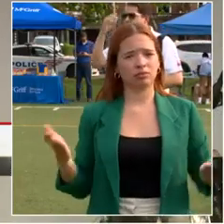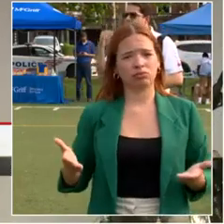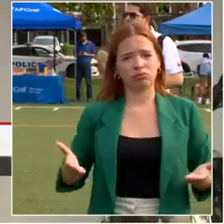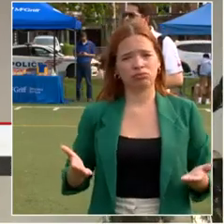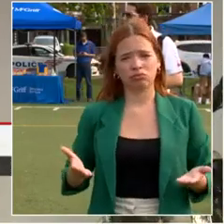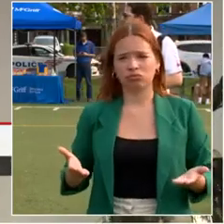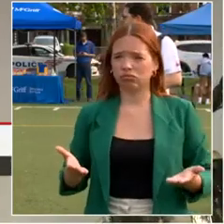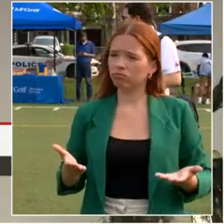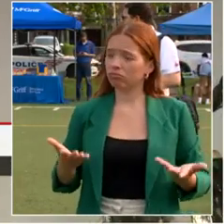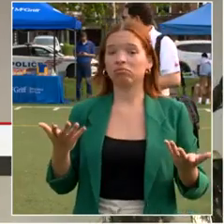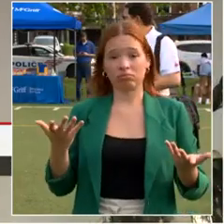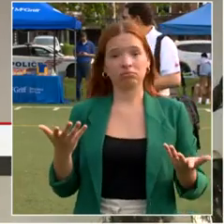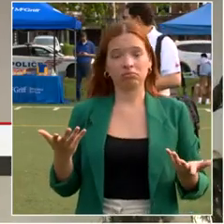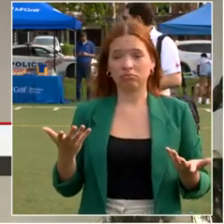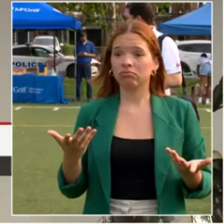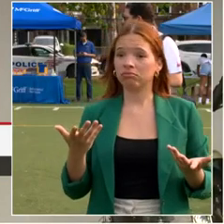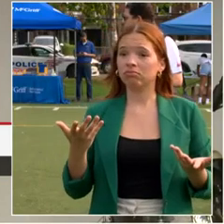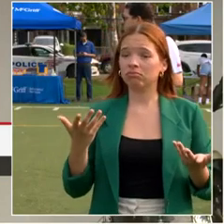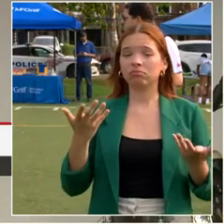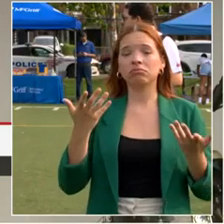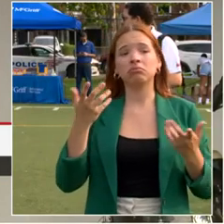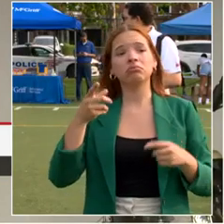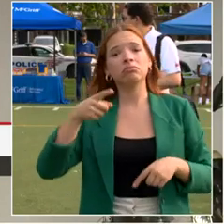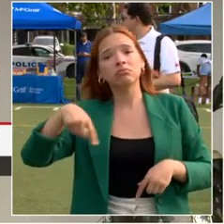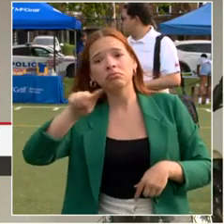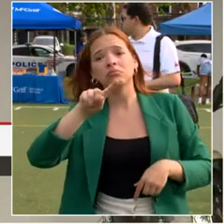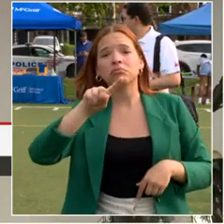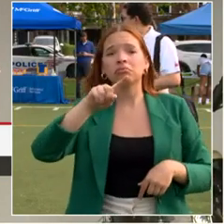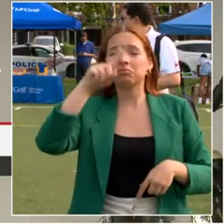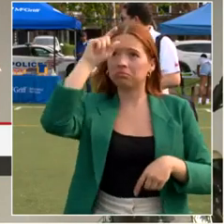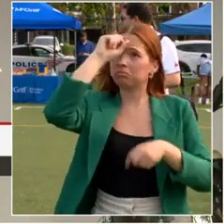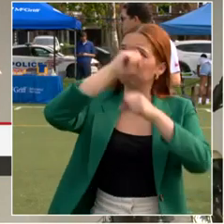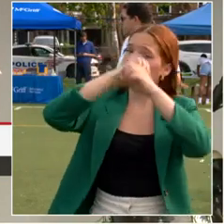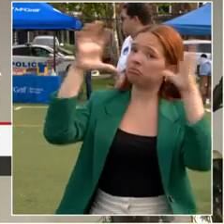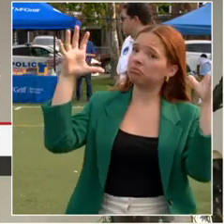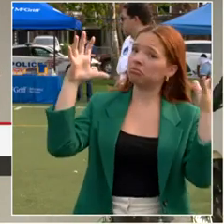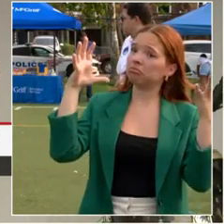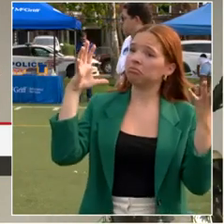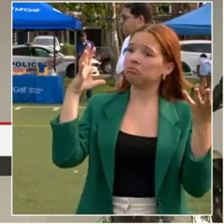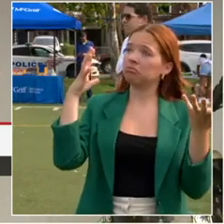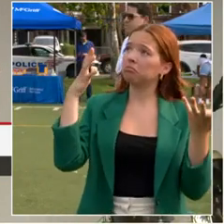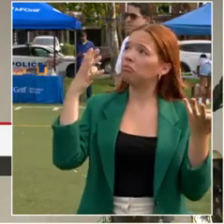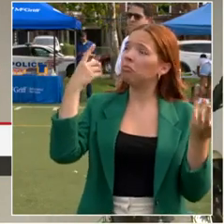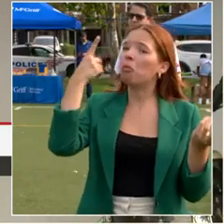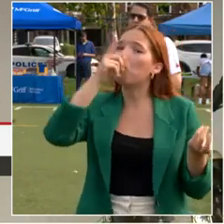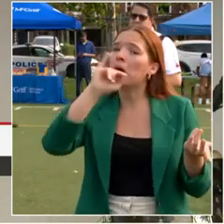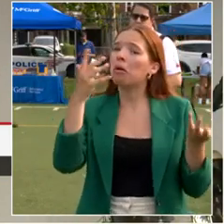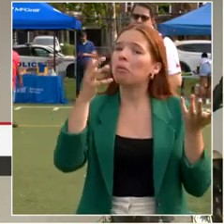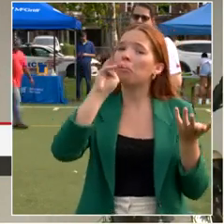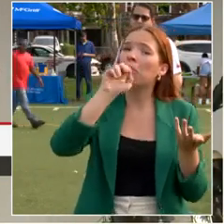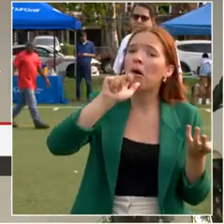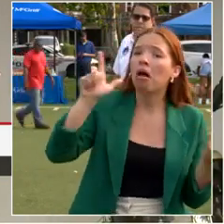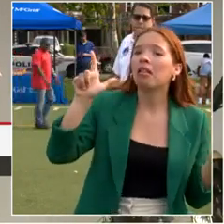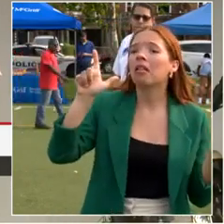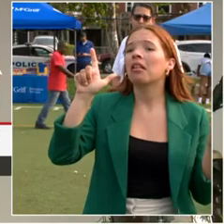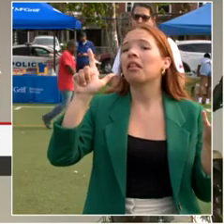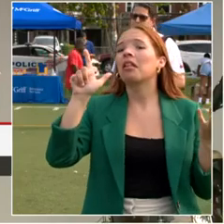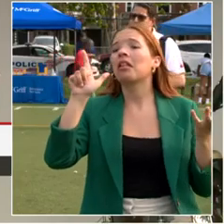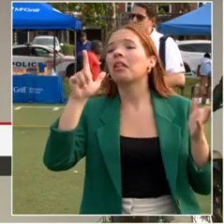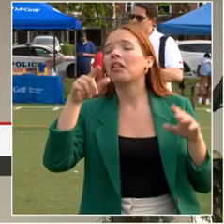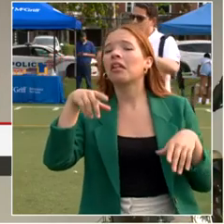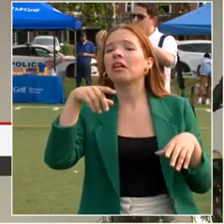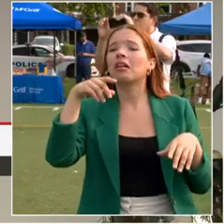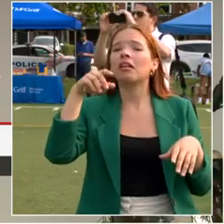of the Jefferson, Washington Monument, and Lincoln Memorial. Many don't consider other recreation areas here tonight,